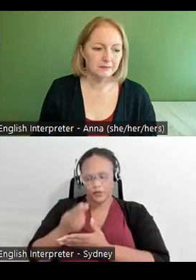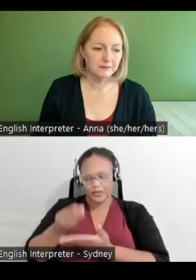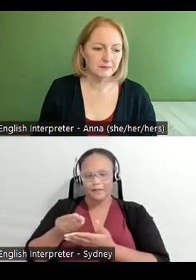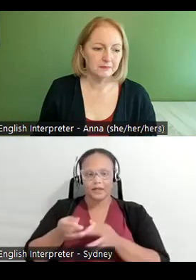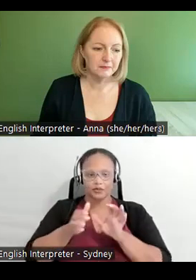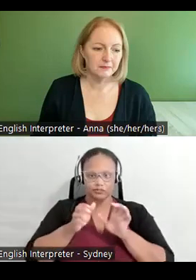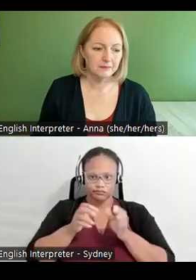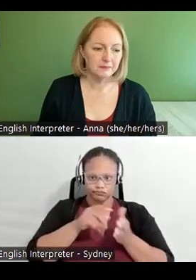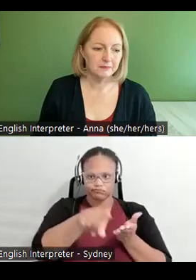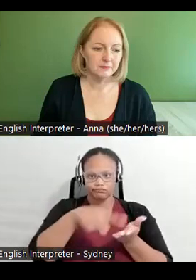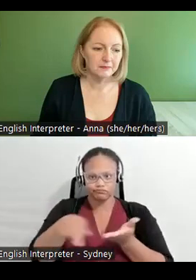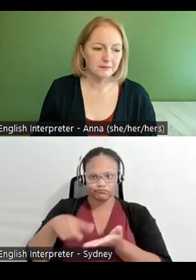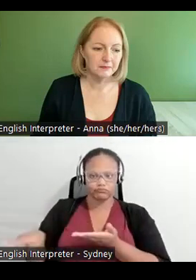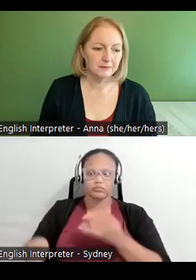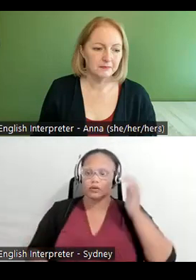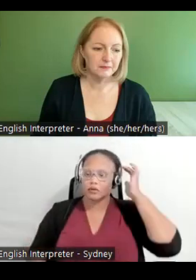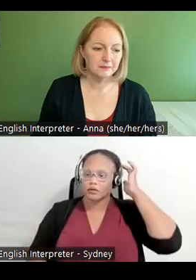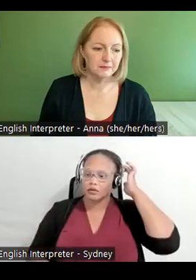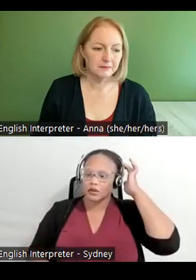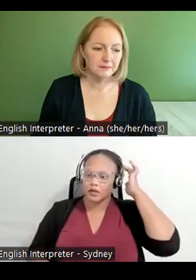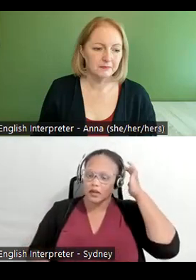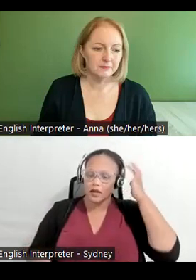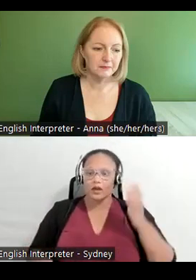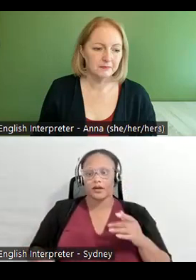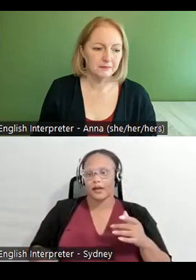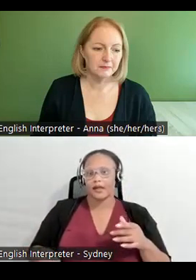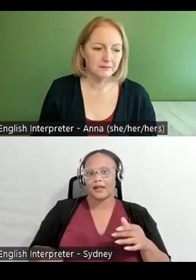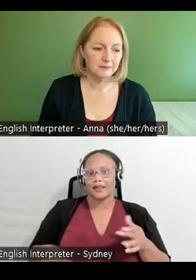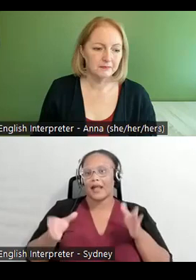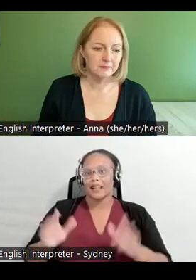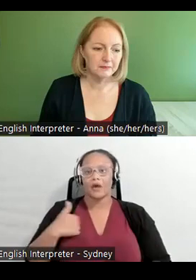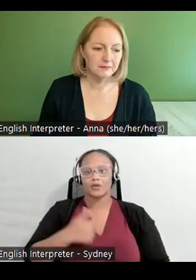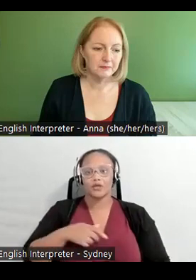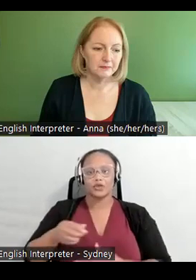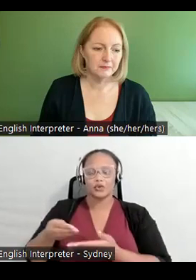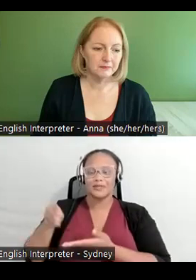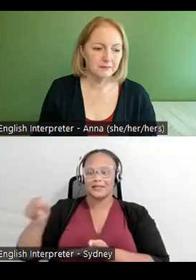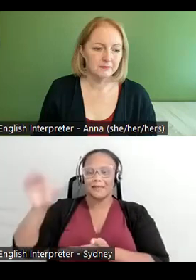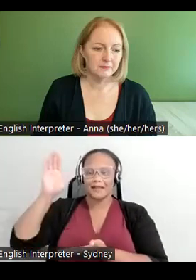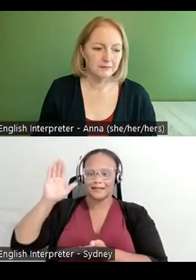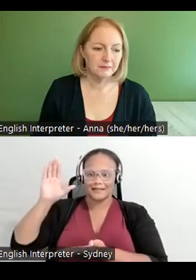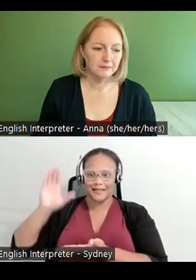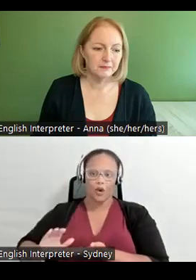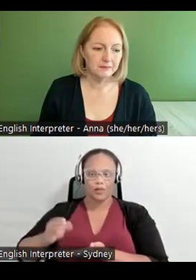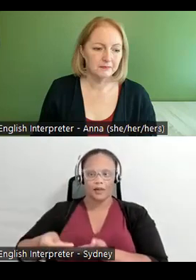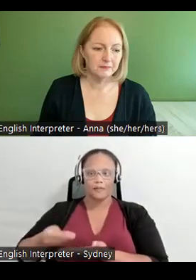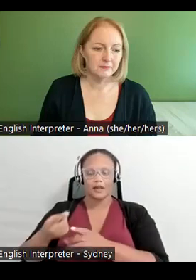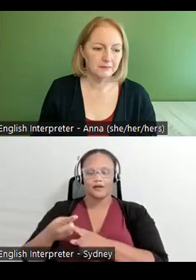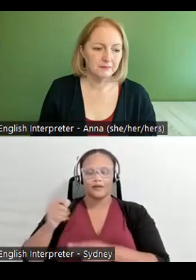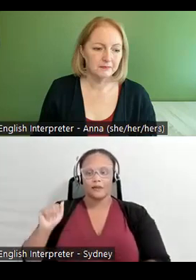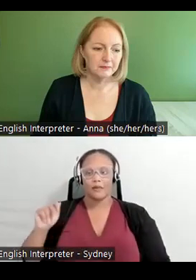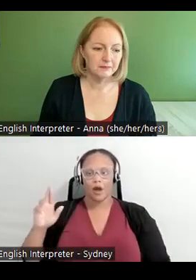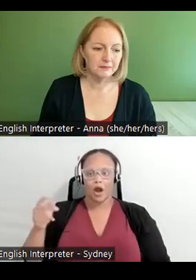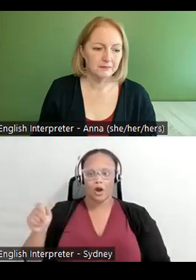be able to use unspent ARPA money by the federal liquidation date, which is September 30th.